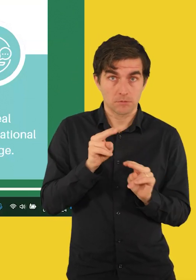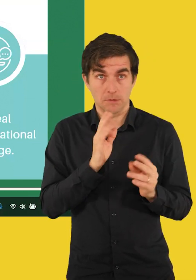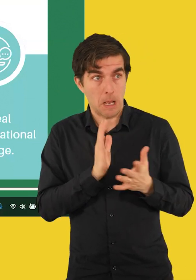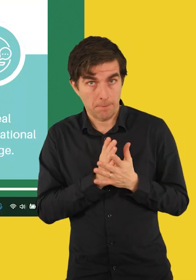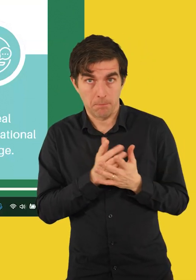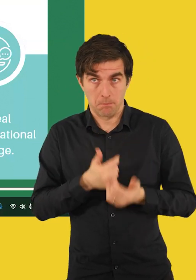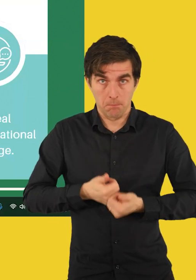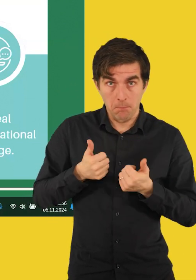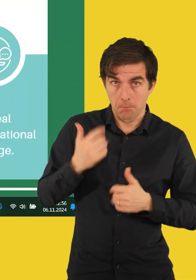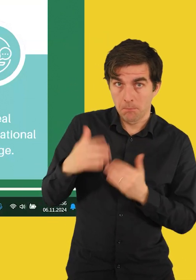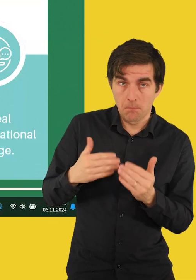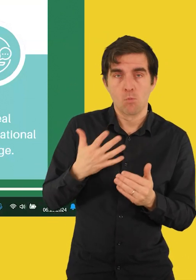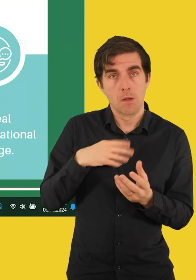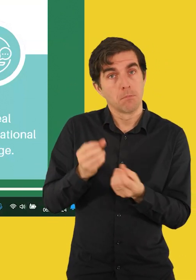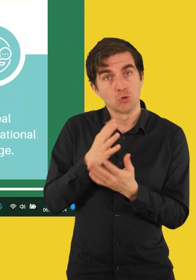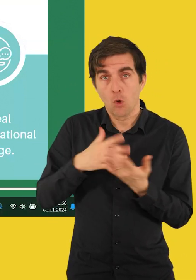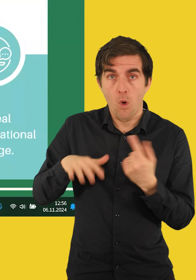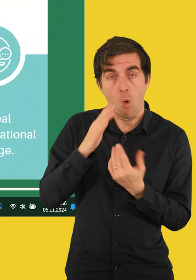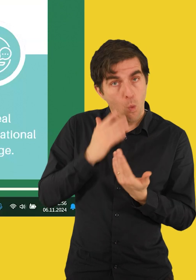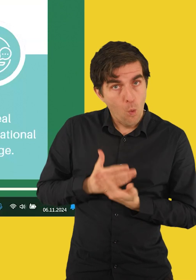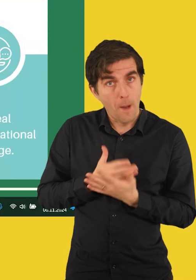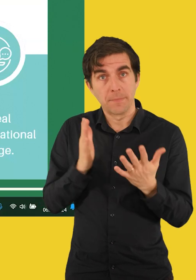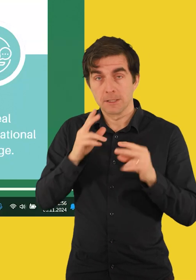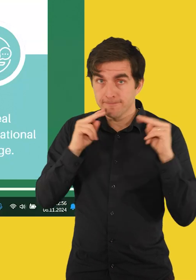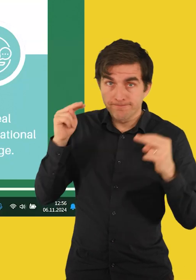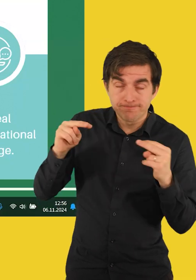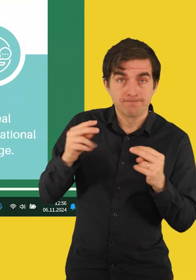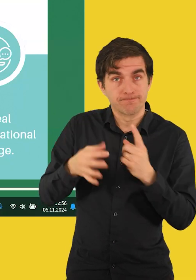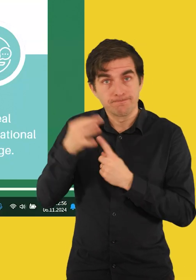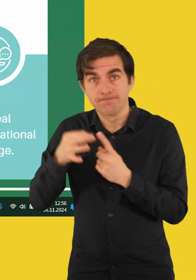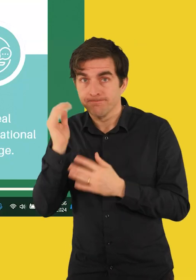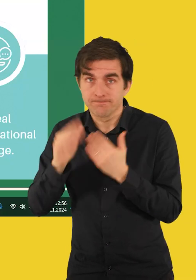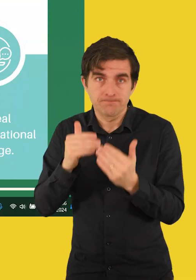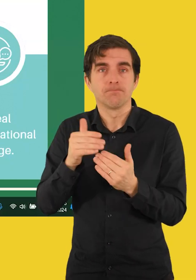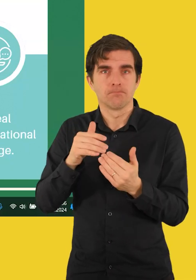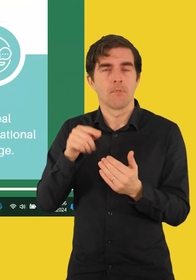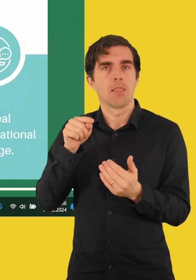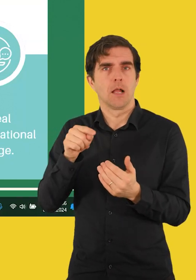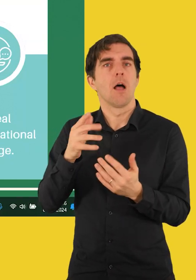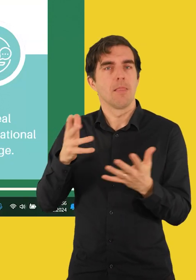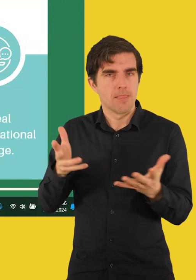enhance transparency and accountability, to then really build